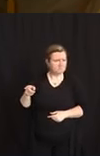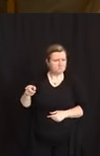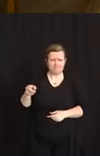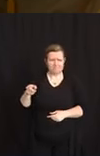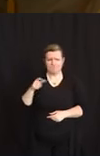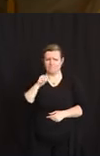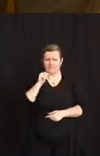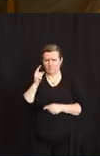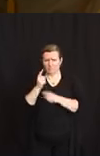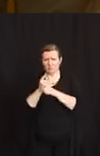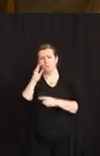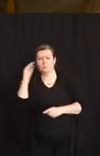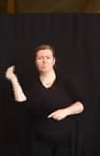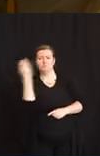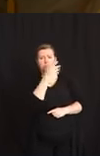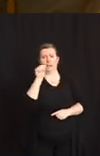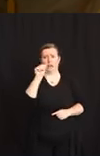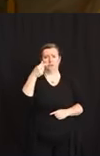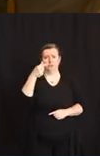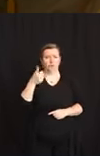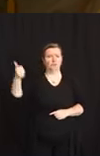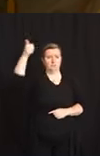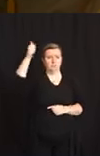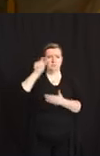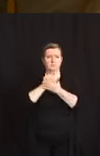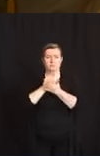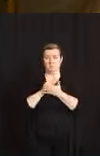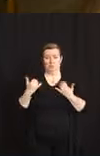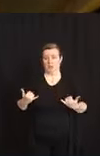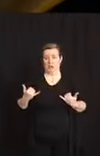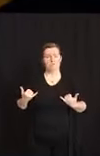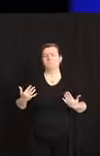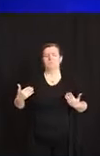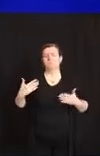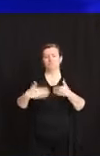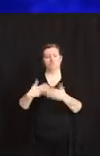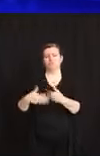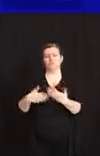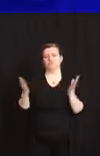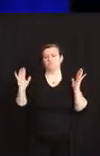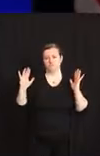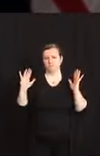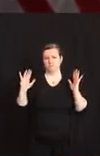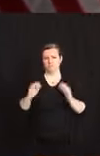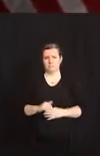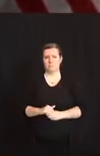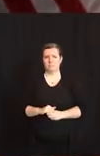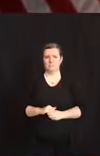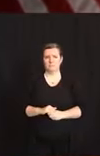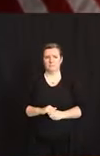but it's an open line. You said, Judy, since Friday you had 30, your teams have surveyed